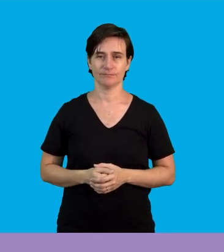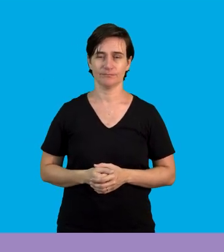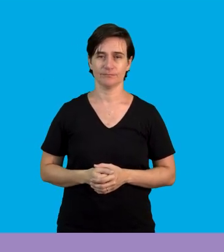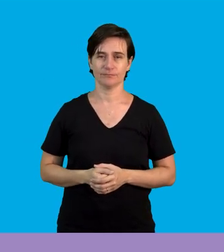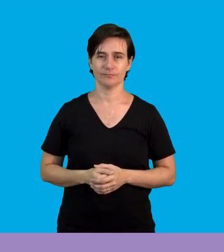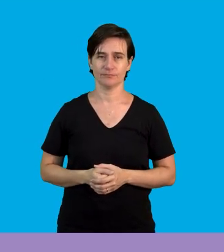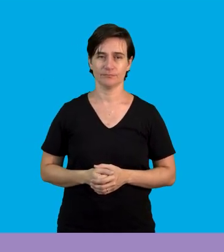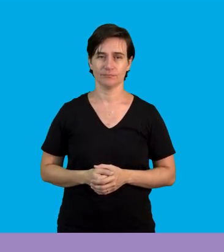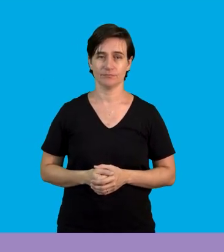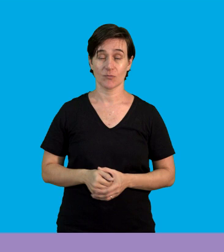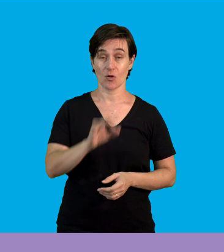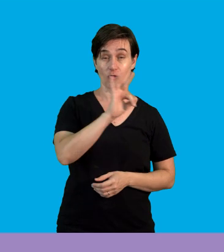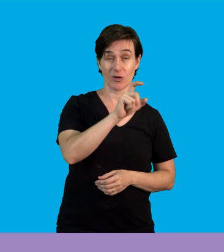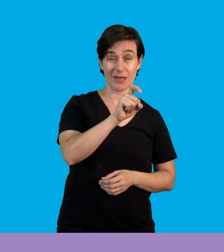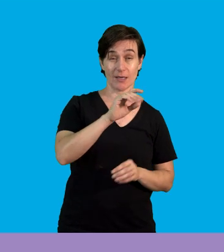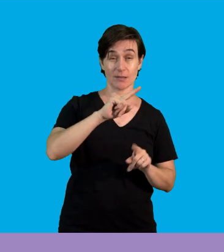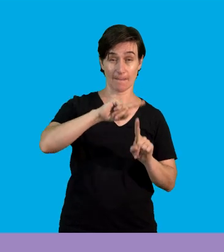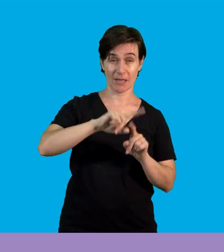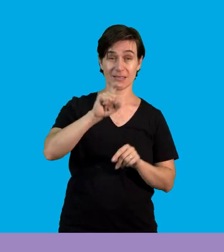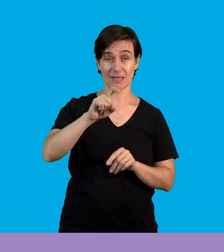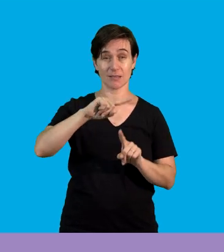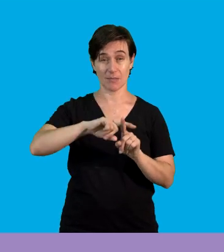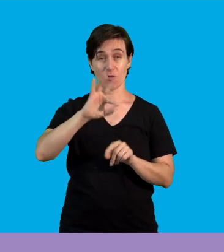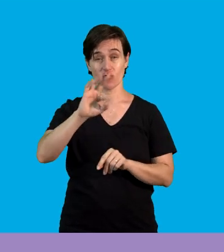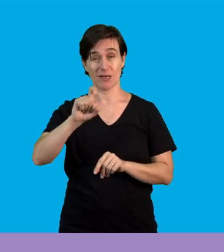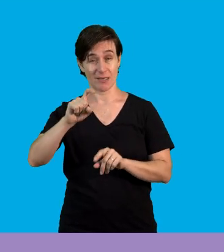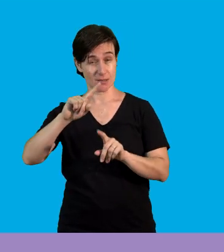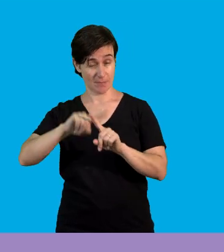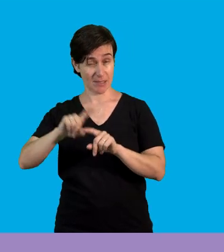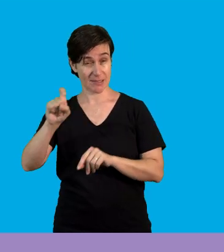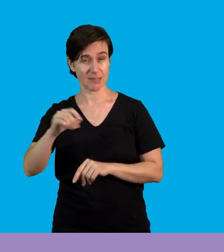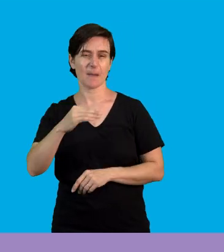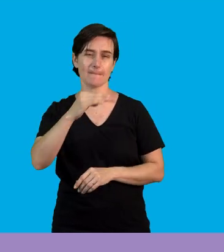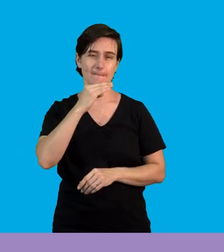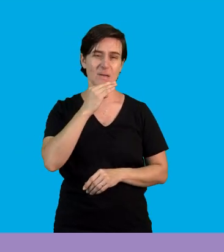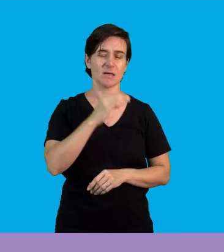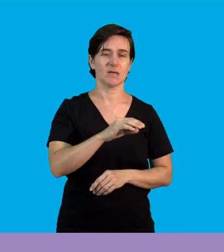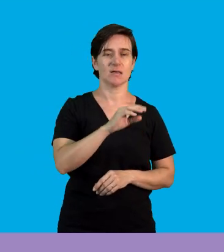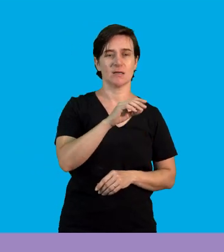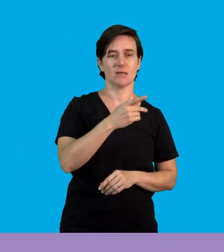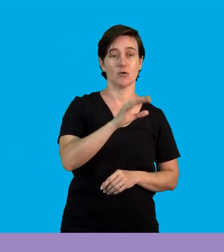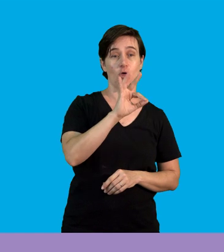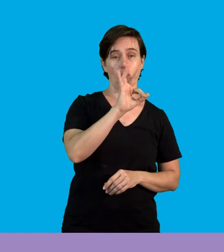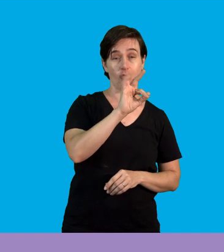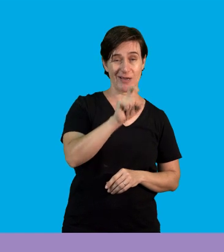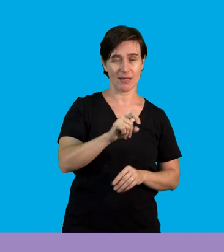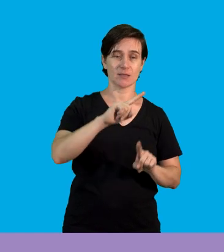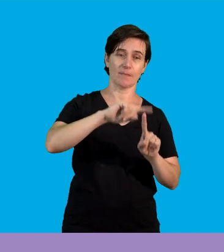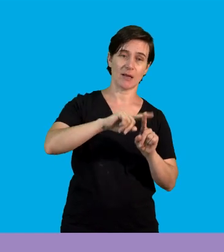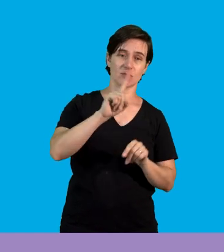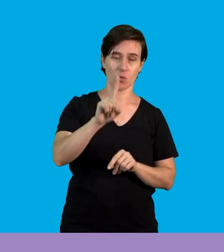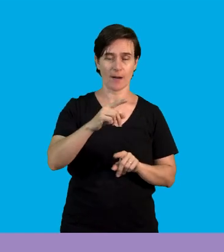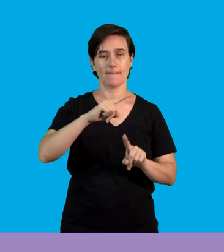Let's add those. 3x plus x plus 3x plus x, so it's 3 plus 1 plus 3 plus 1, which